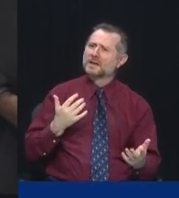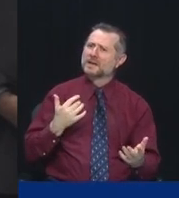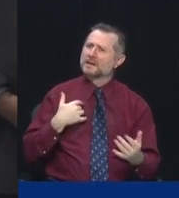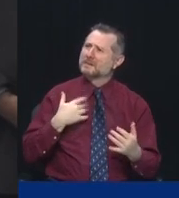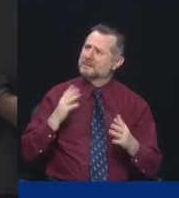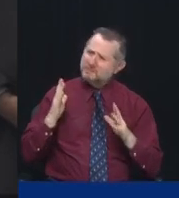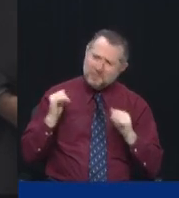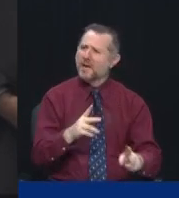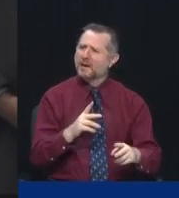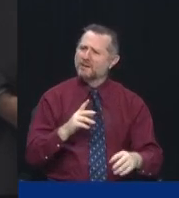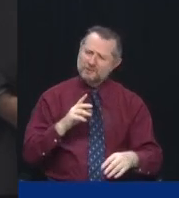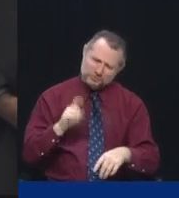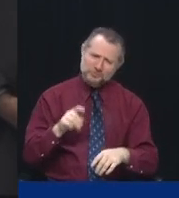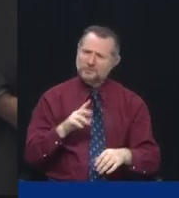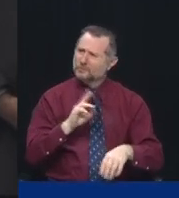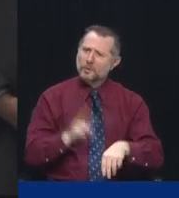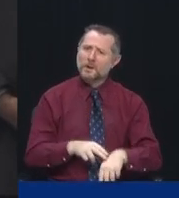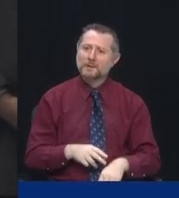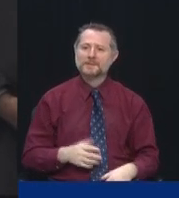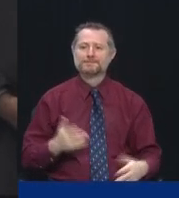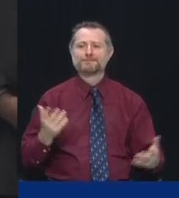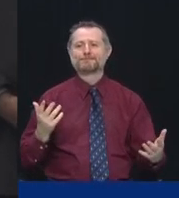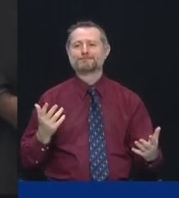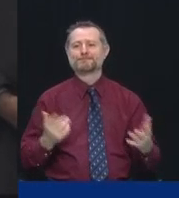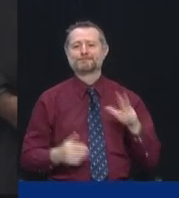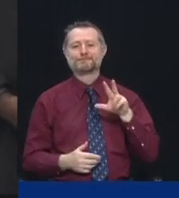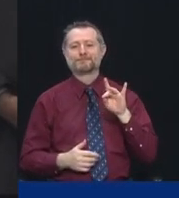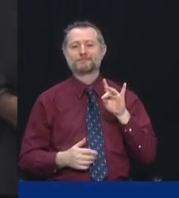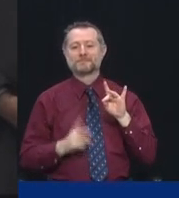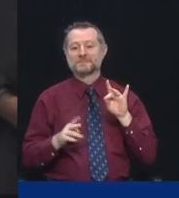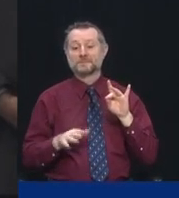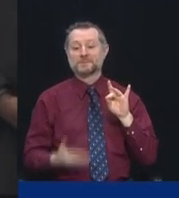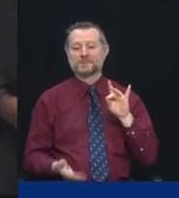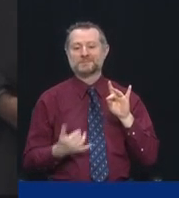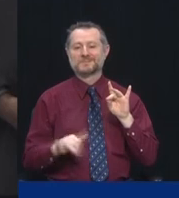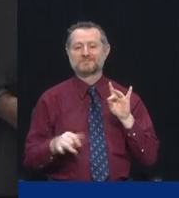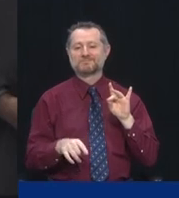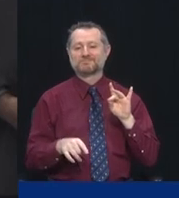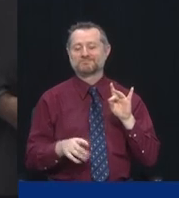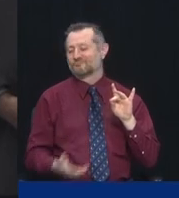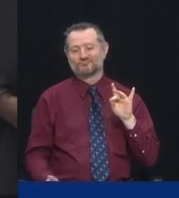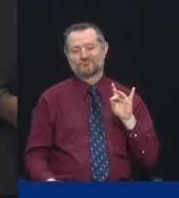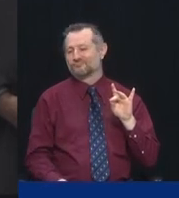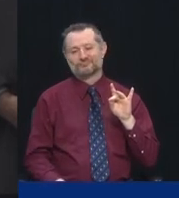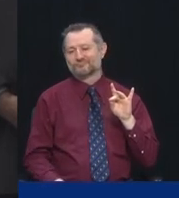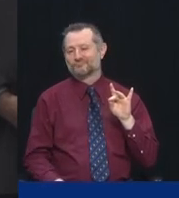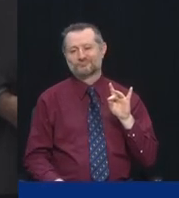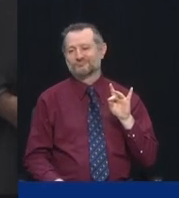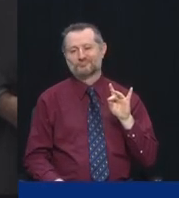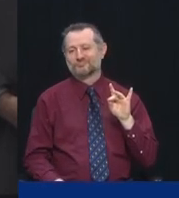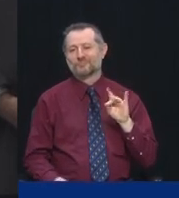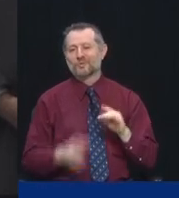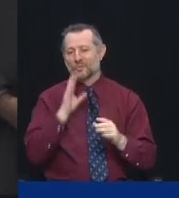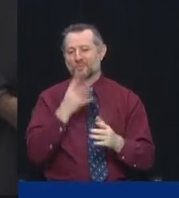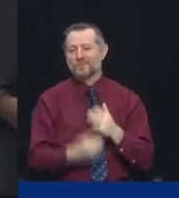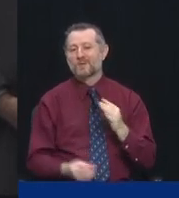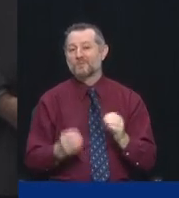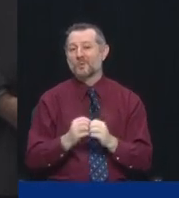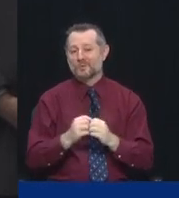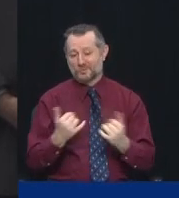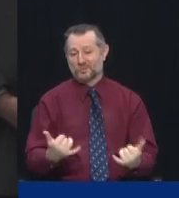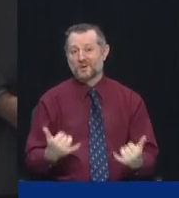normal? Because 38 people died yesterday, and people will die today. So we're not through